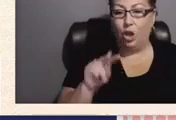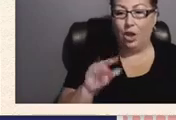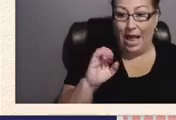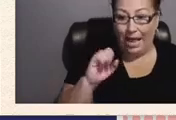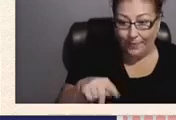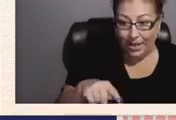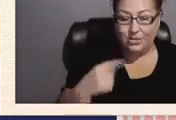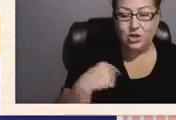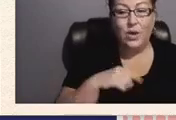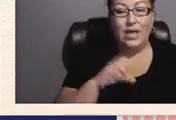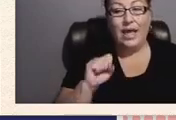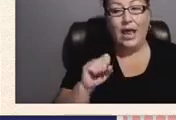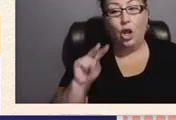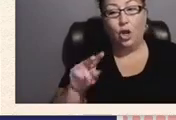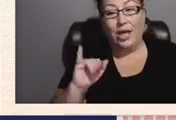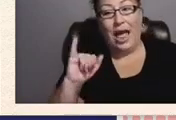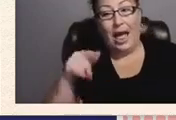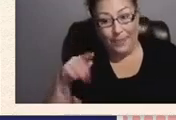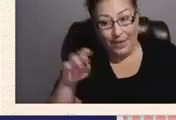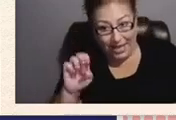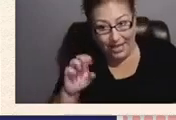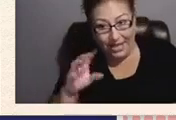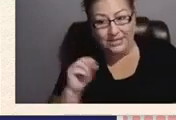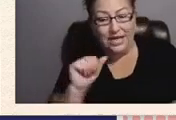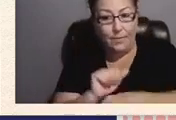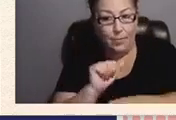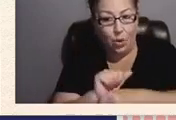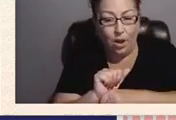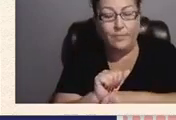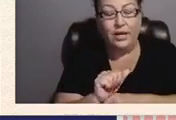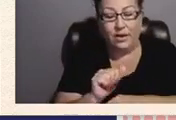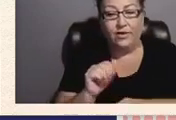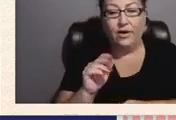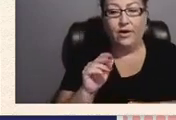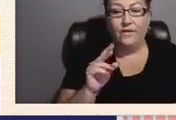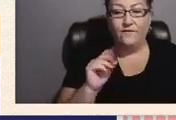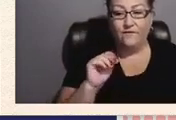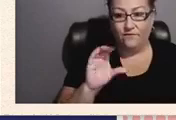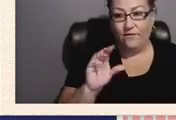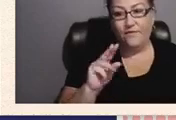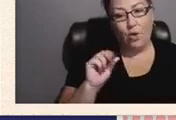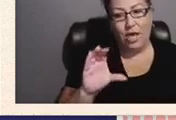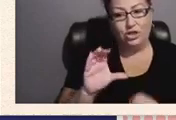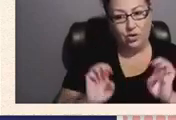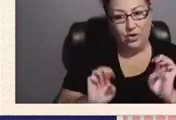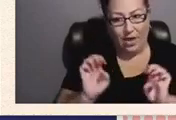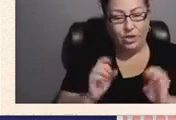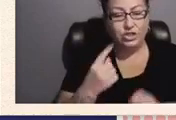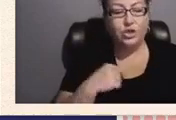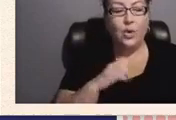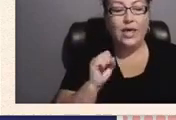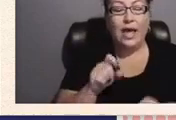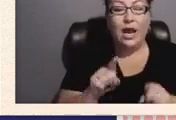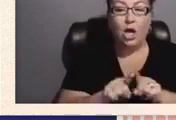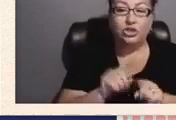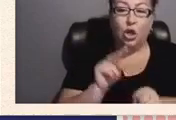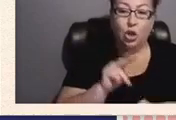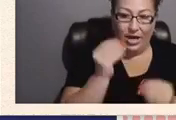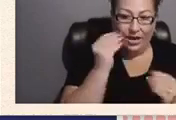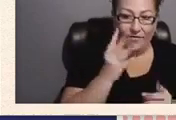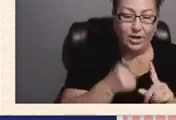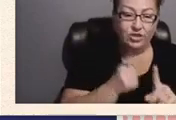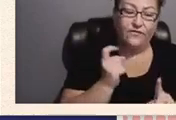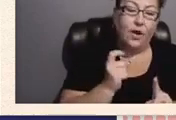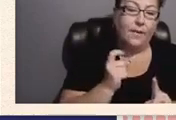at IPEs and employment vocational evaluations. We can look at information from